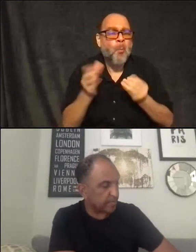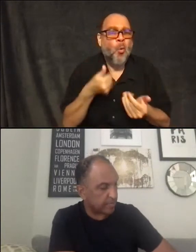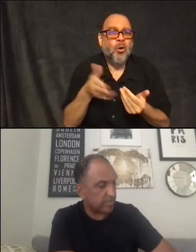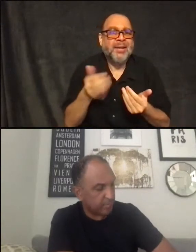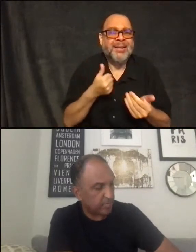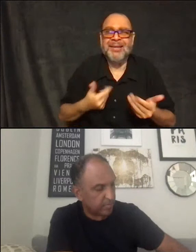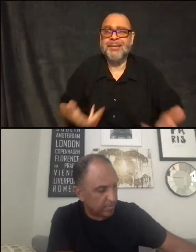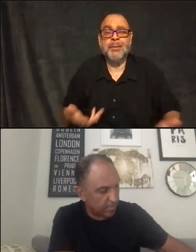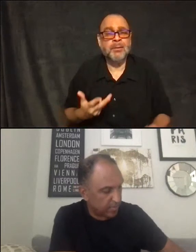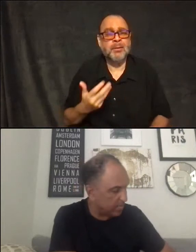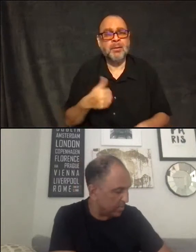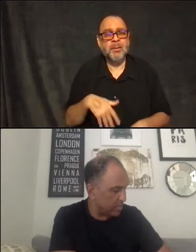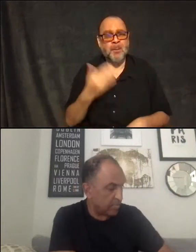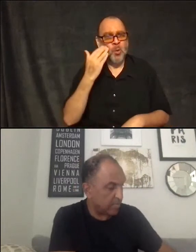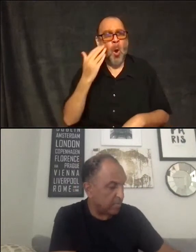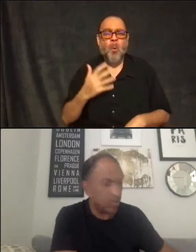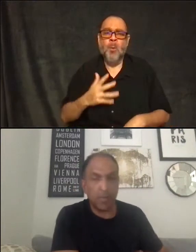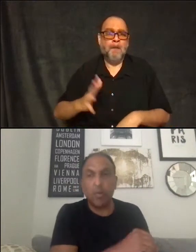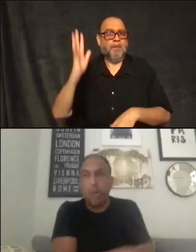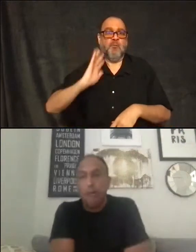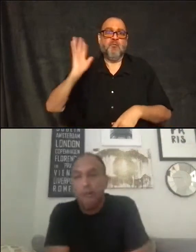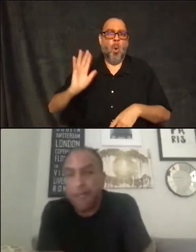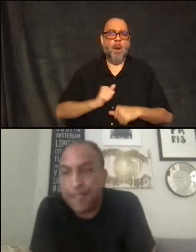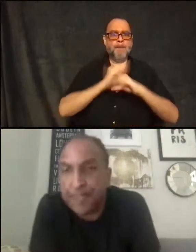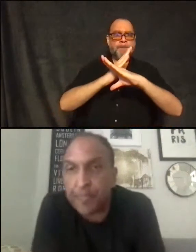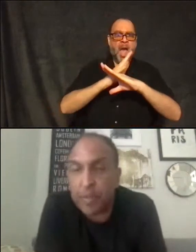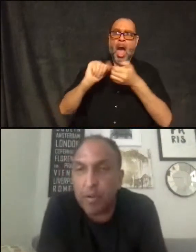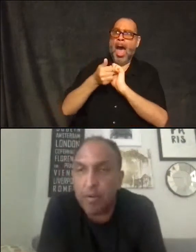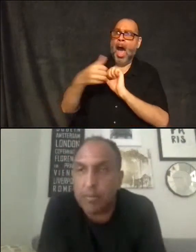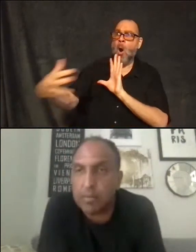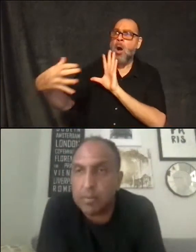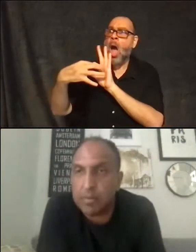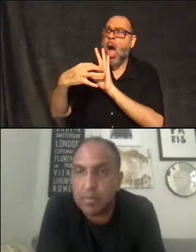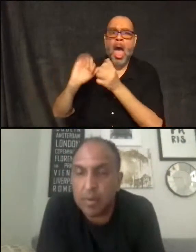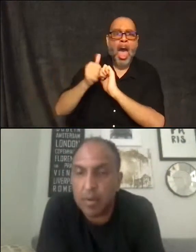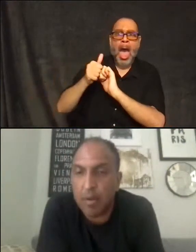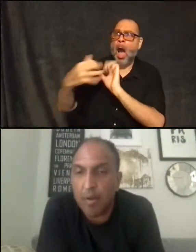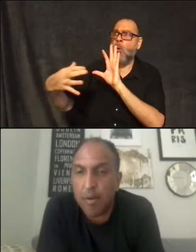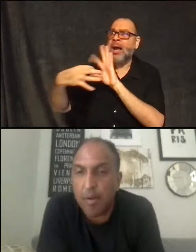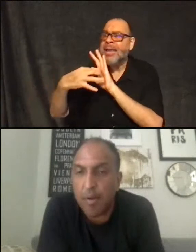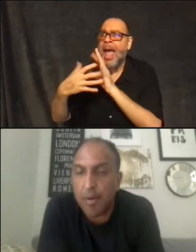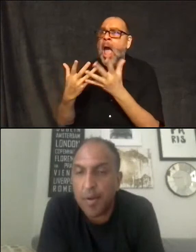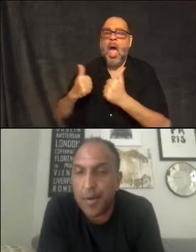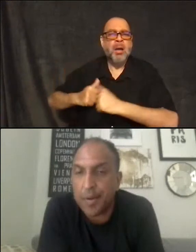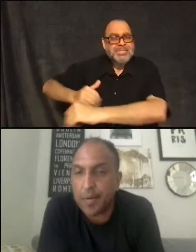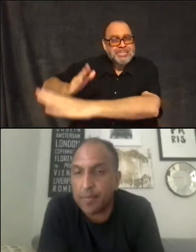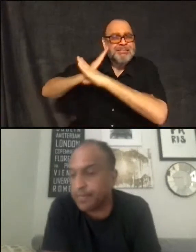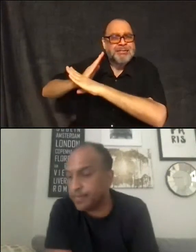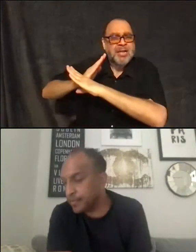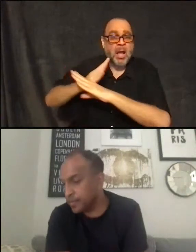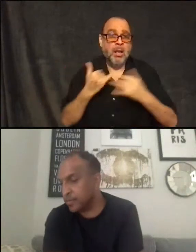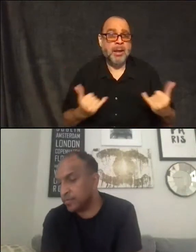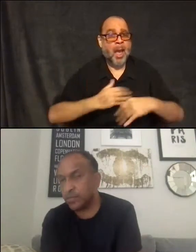kind of, if you have that voice, has been reduced substantially, especially for people of color or people that have been disenfranchised or